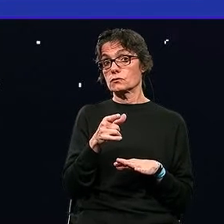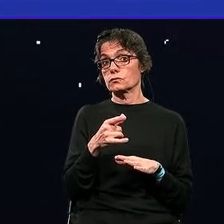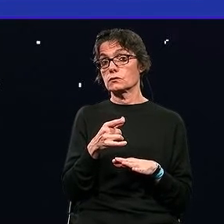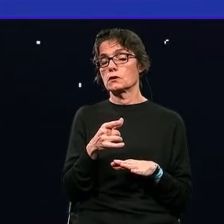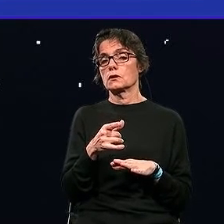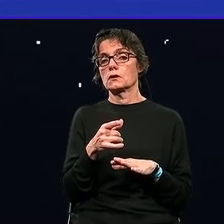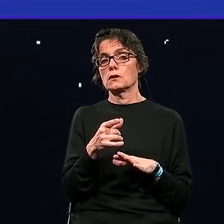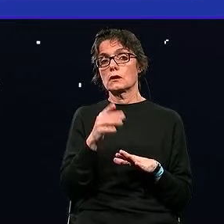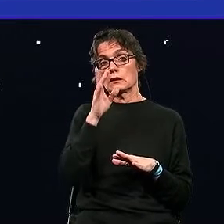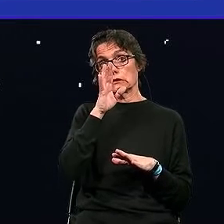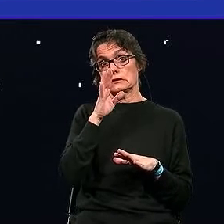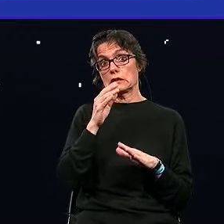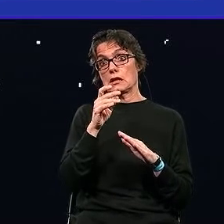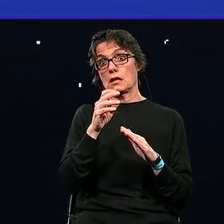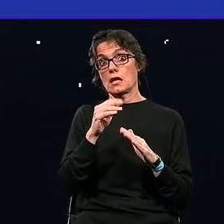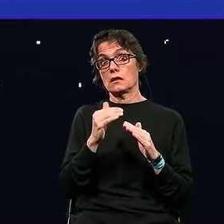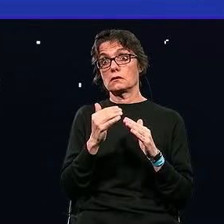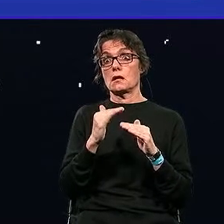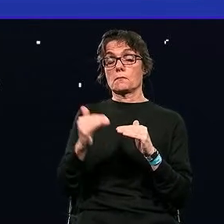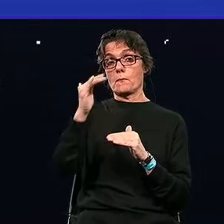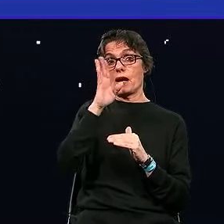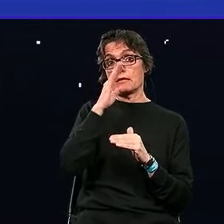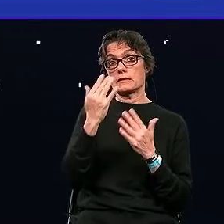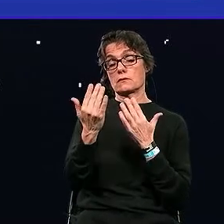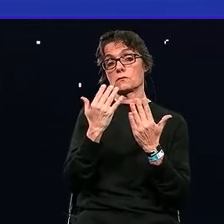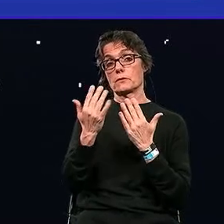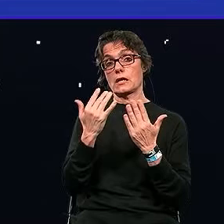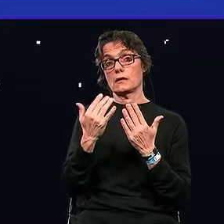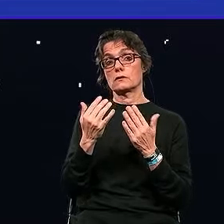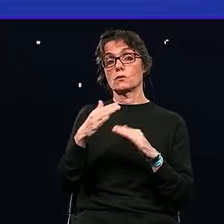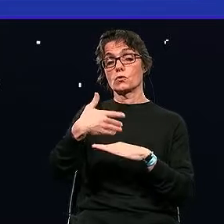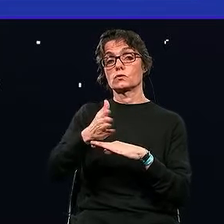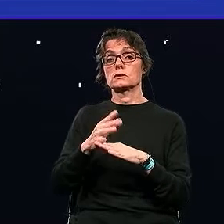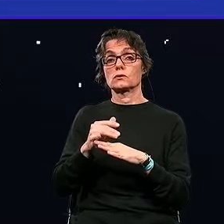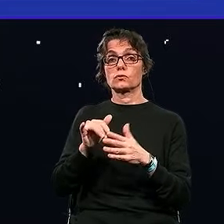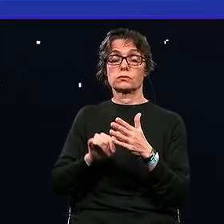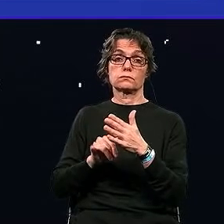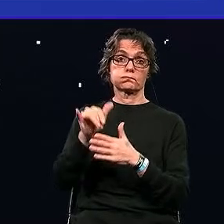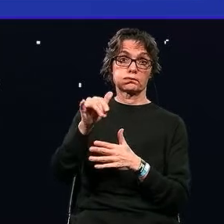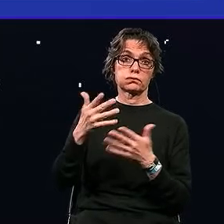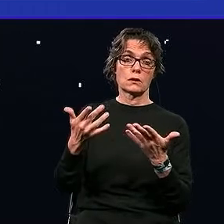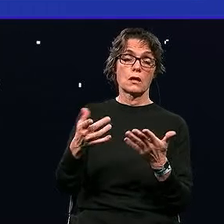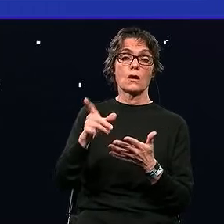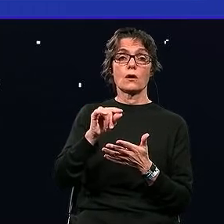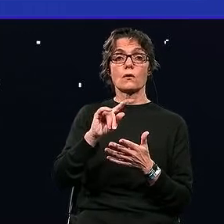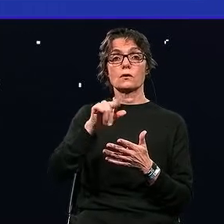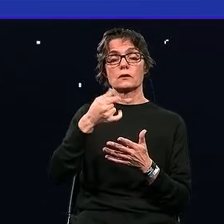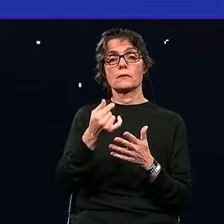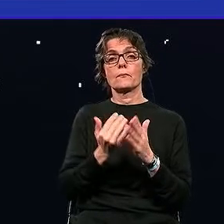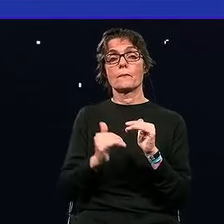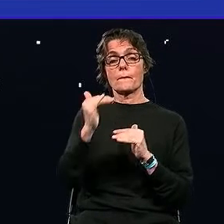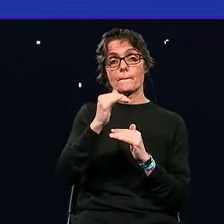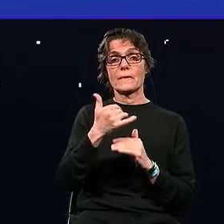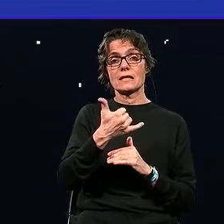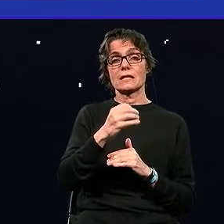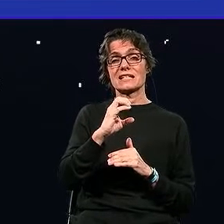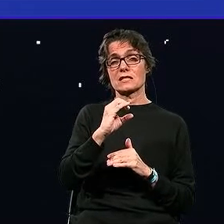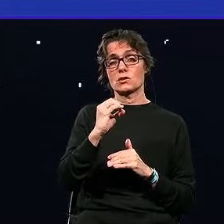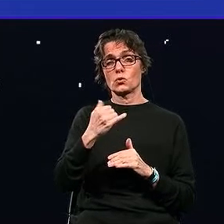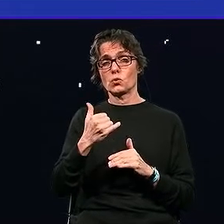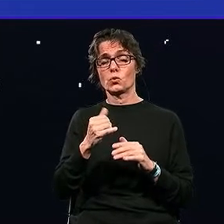than the aviation sector was emitting pre-COVID, and that is more than the whole of the carbon emissions of